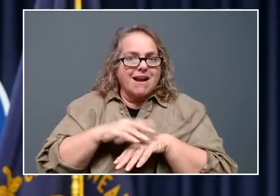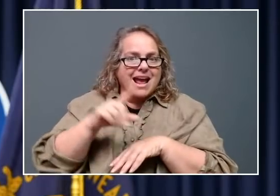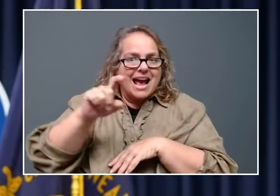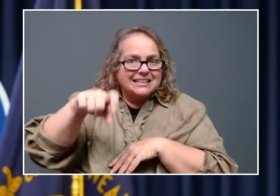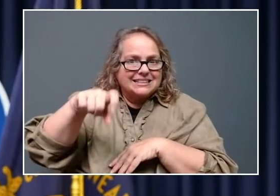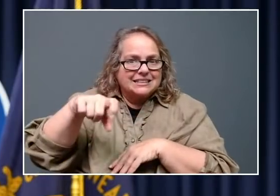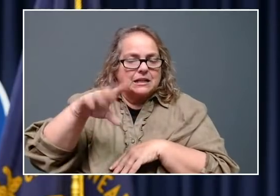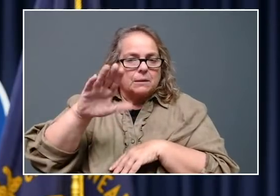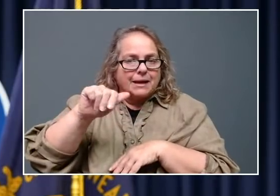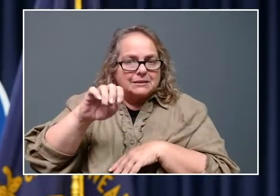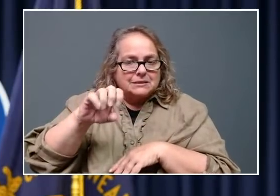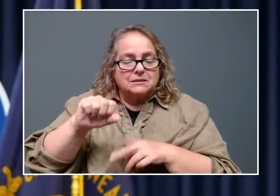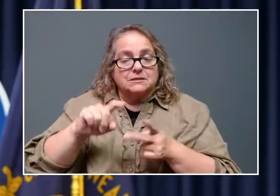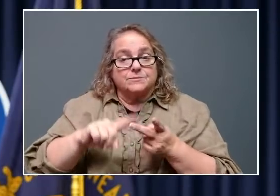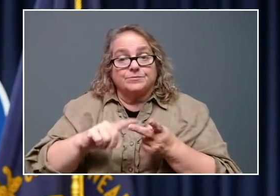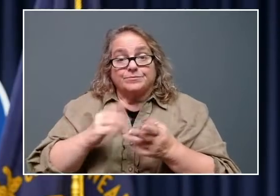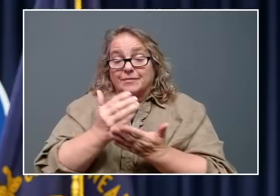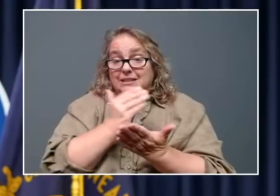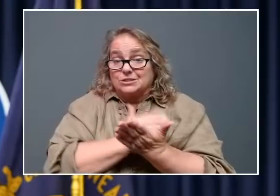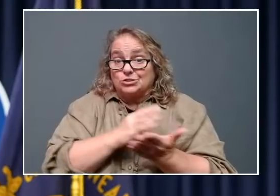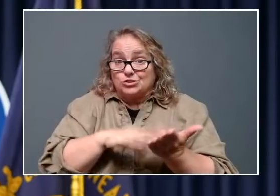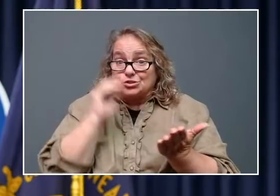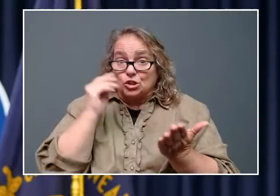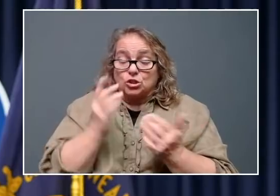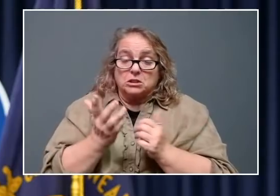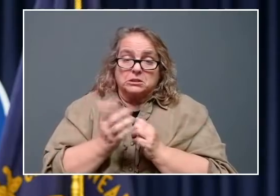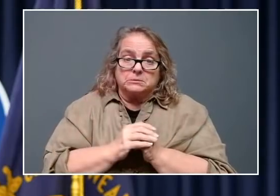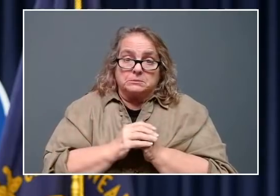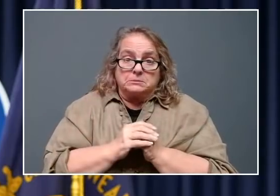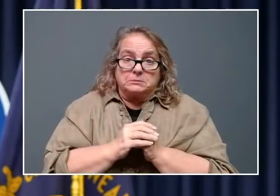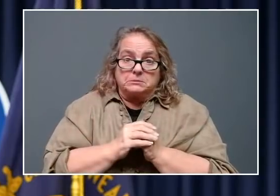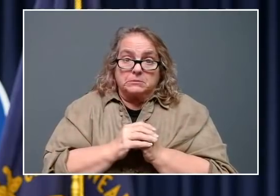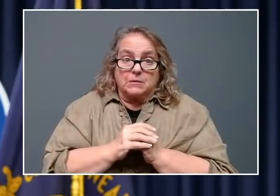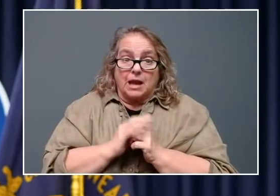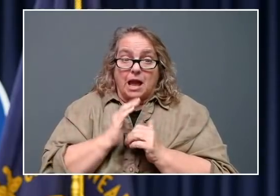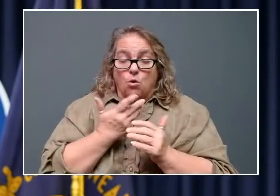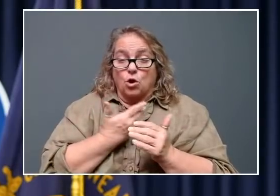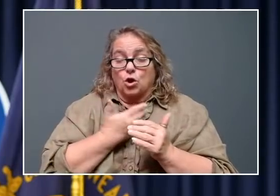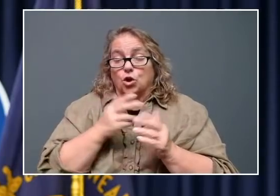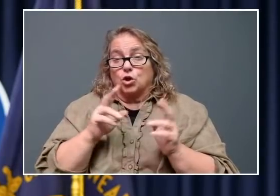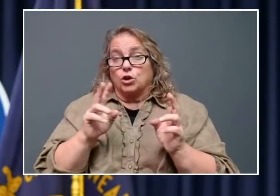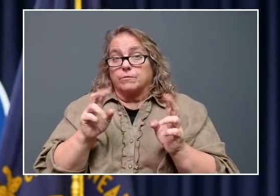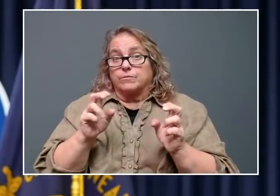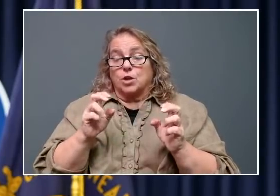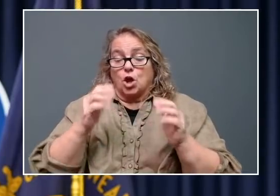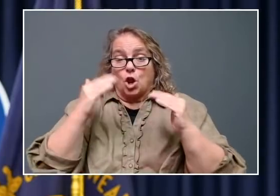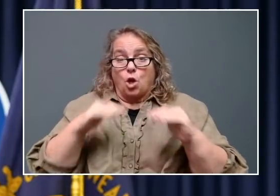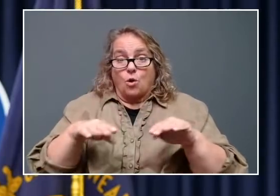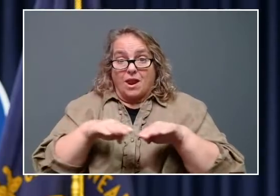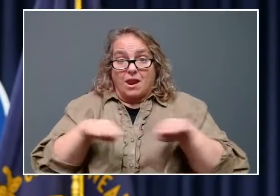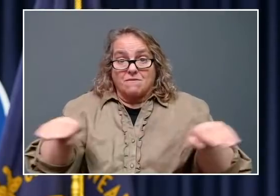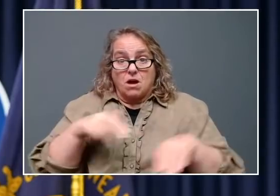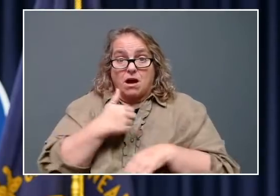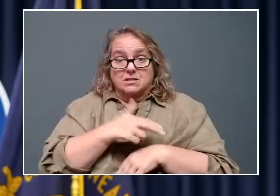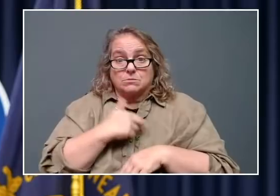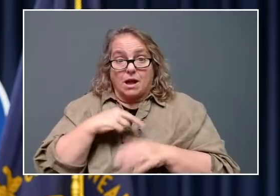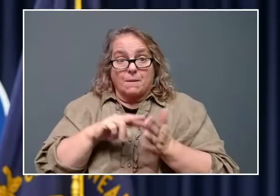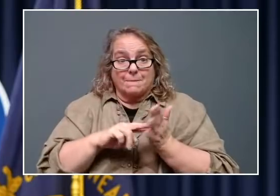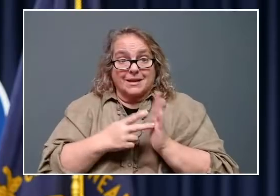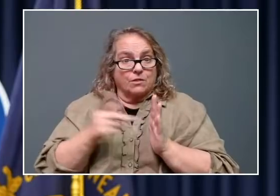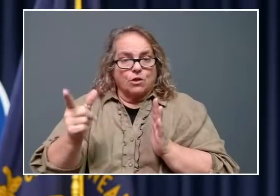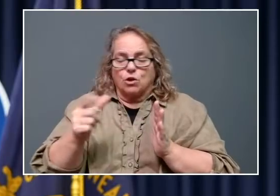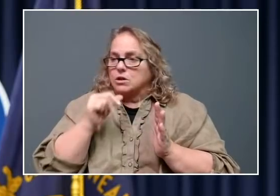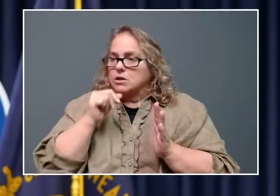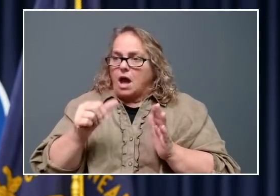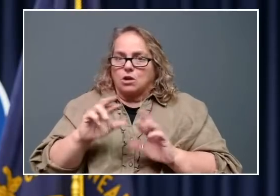learned, especially our lower level hospitals. By that, I mean they're not equipped